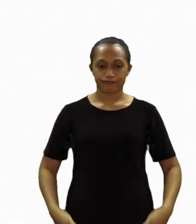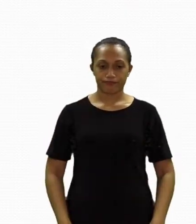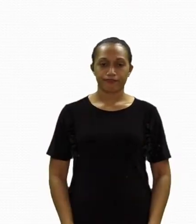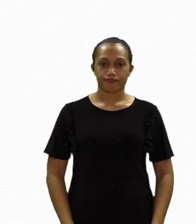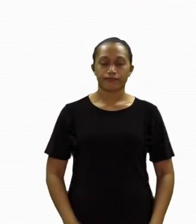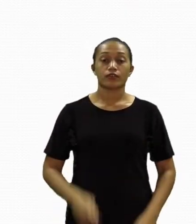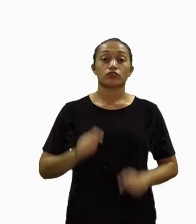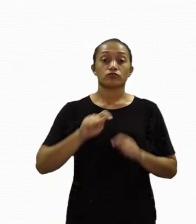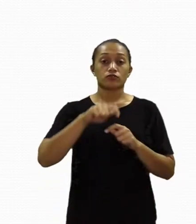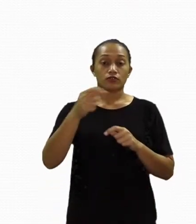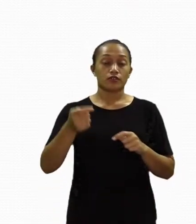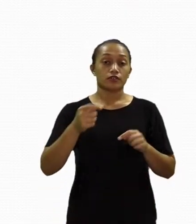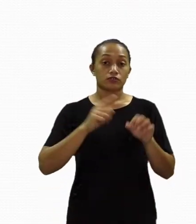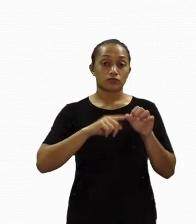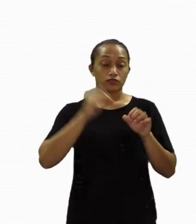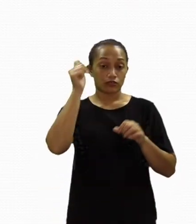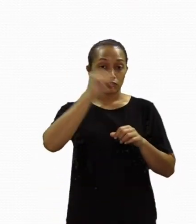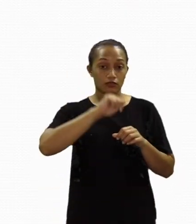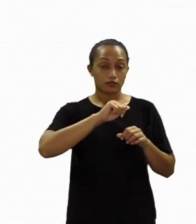is a knowledge question.